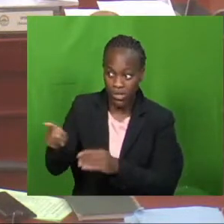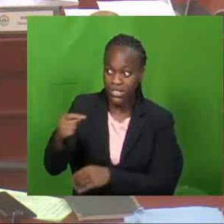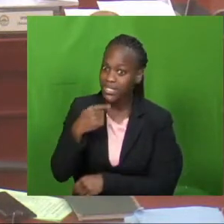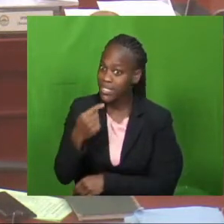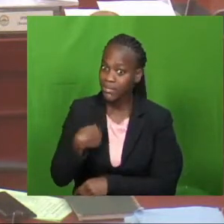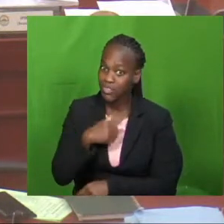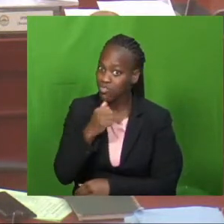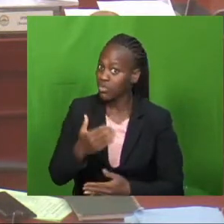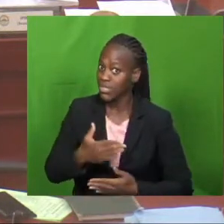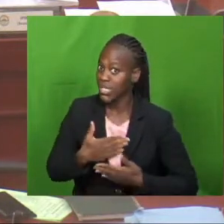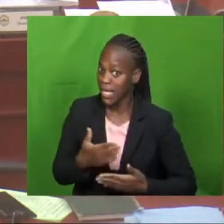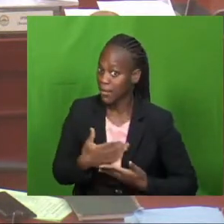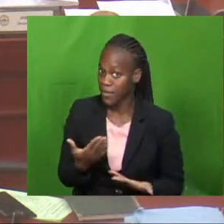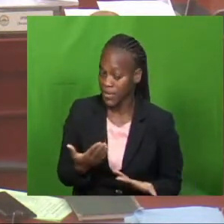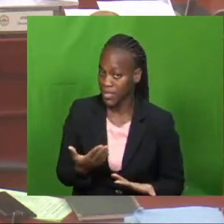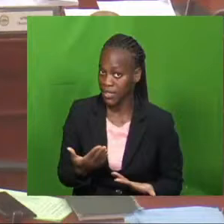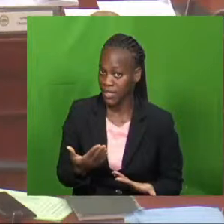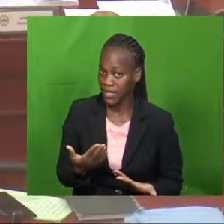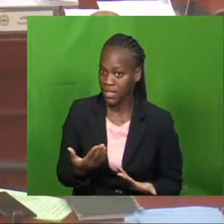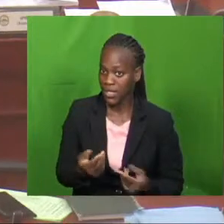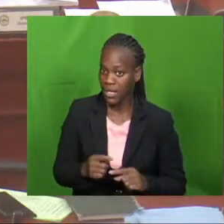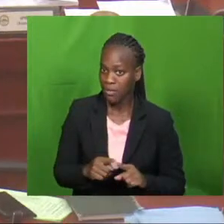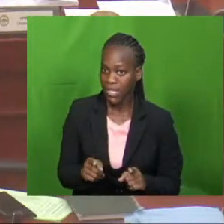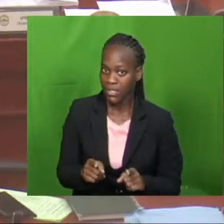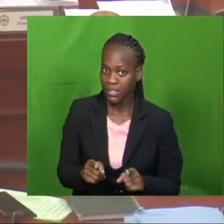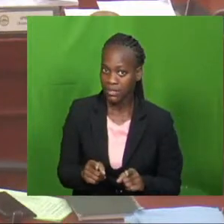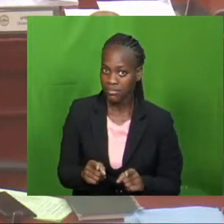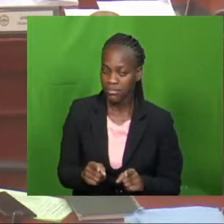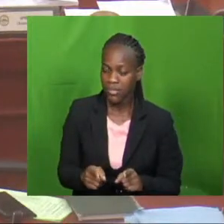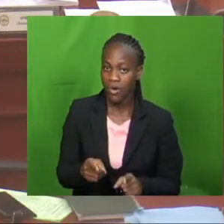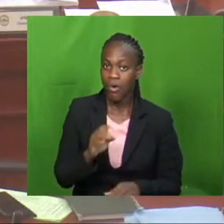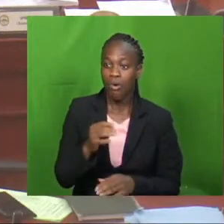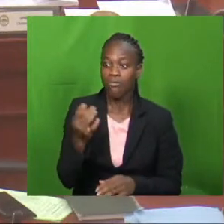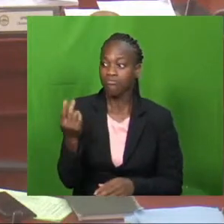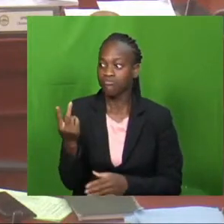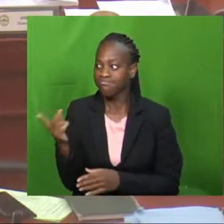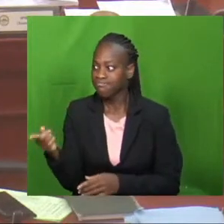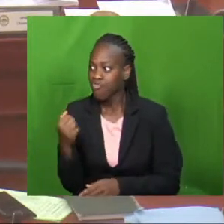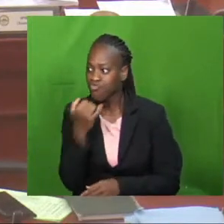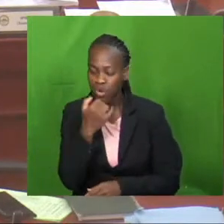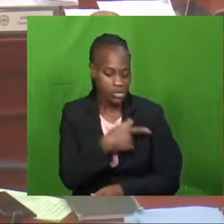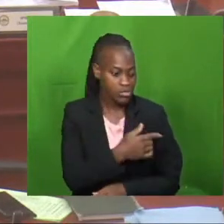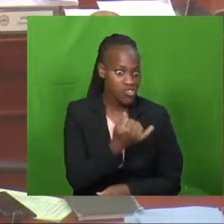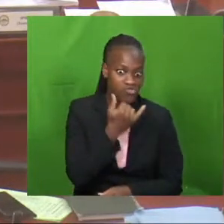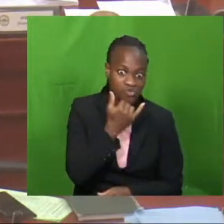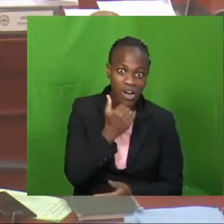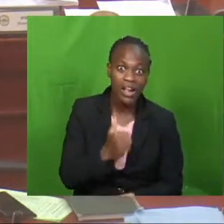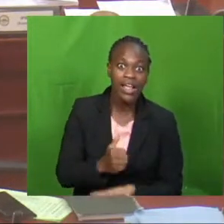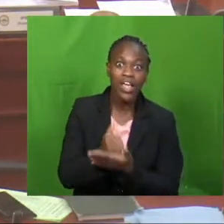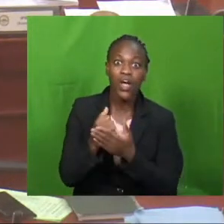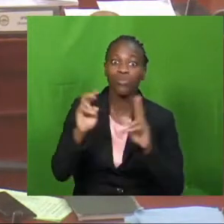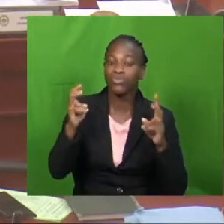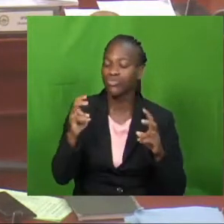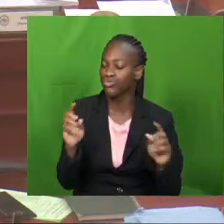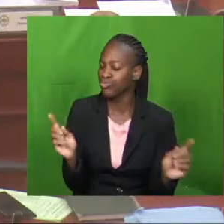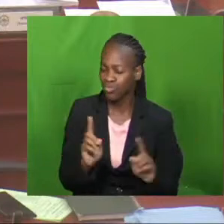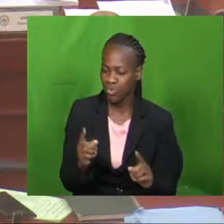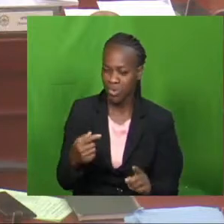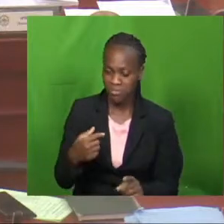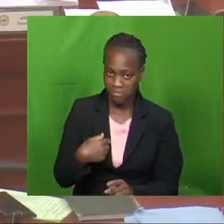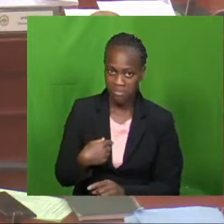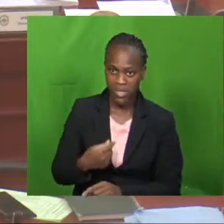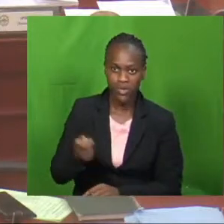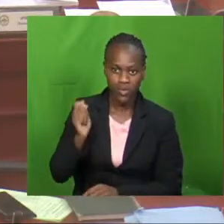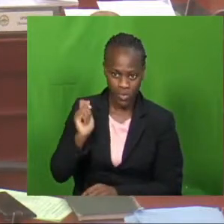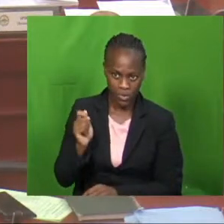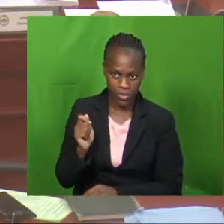happy. But Mr. Speaker, obviously, two wrongs will not make a right. And therefore, Mr. Speaker, I, being a whip, will